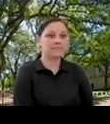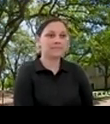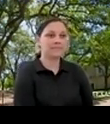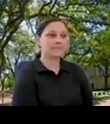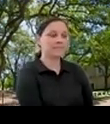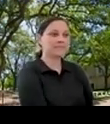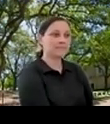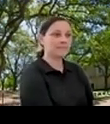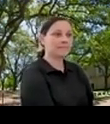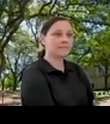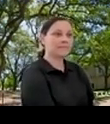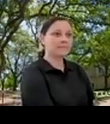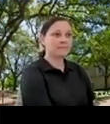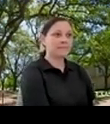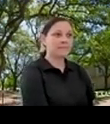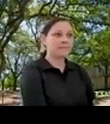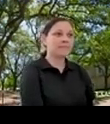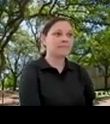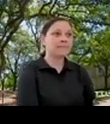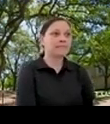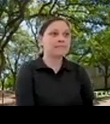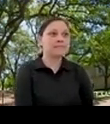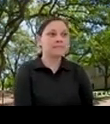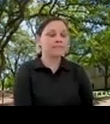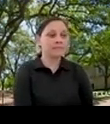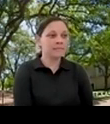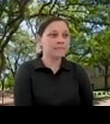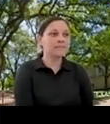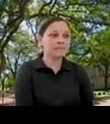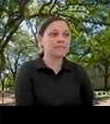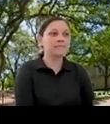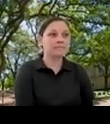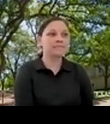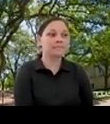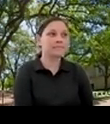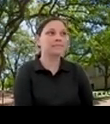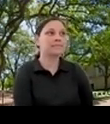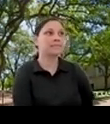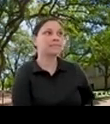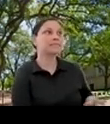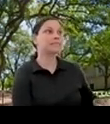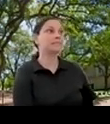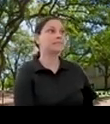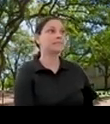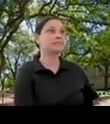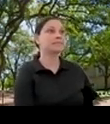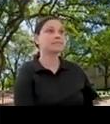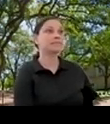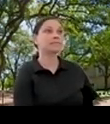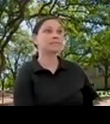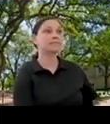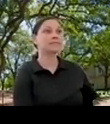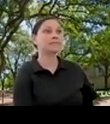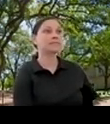So I'm thinking about this sort of because we have two different products that we'll be putting out. So I'm thinking in our